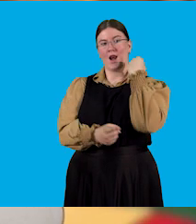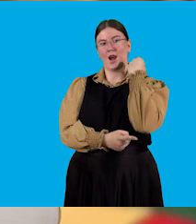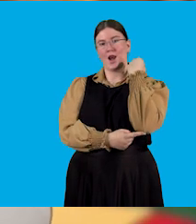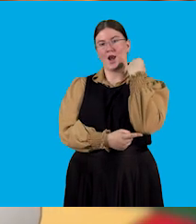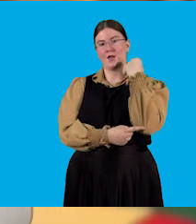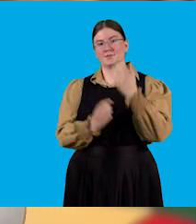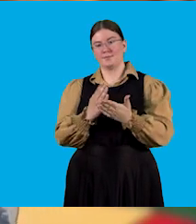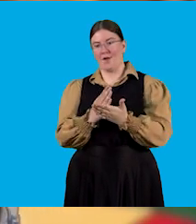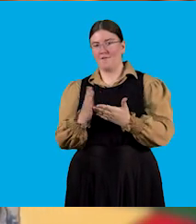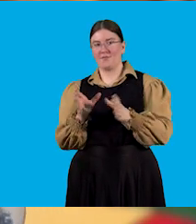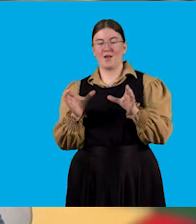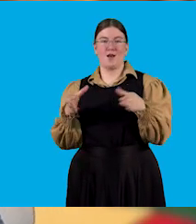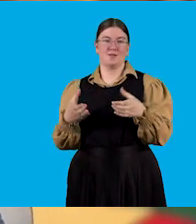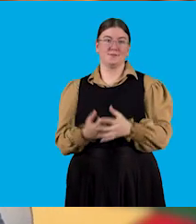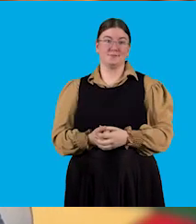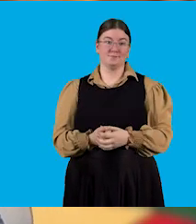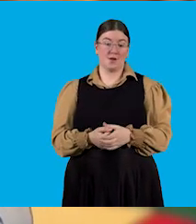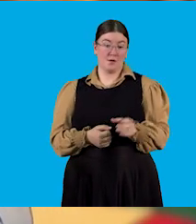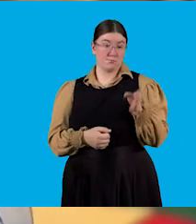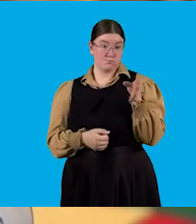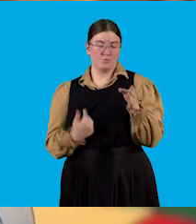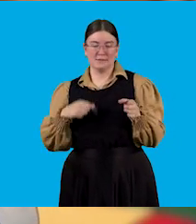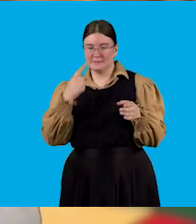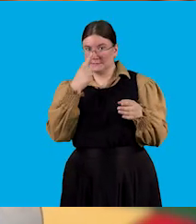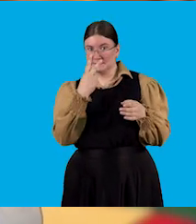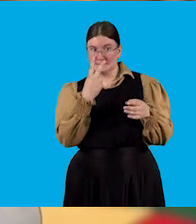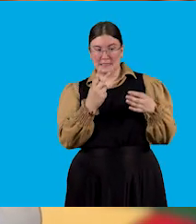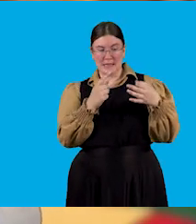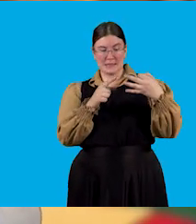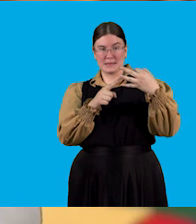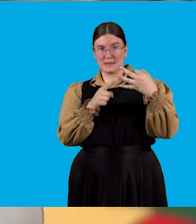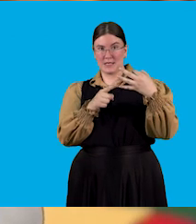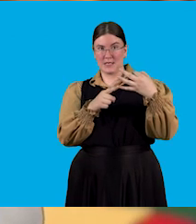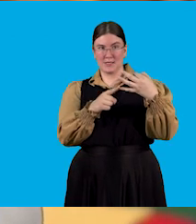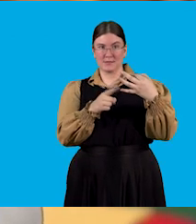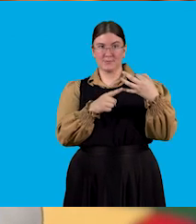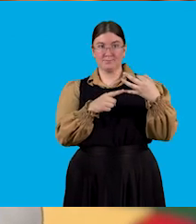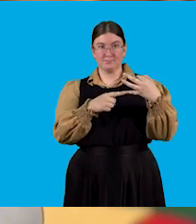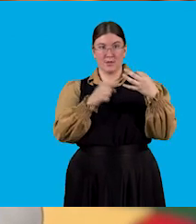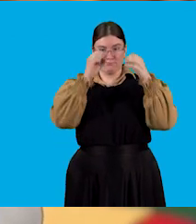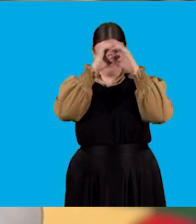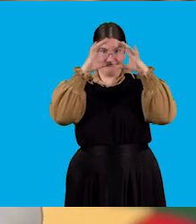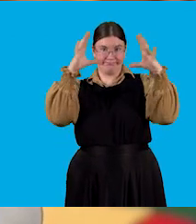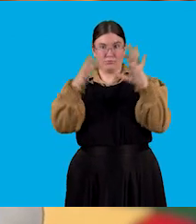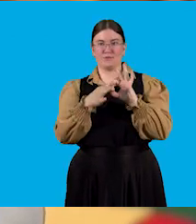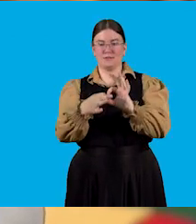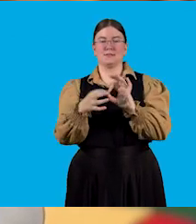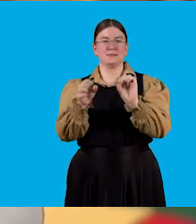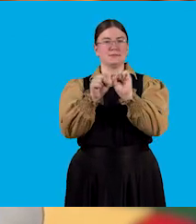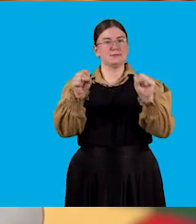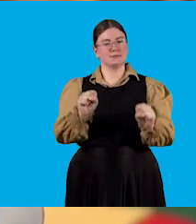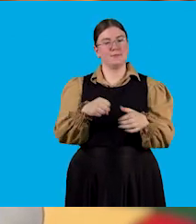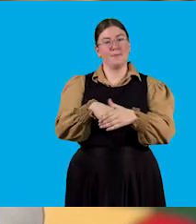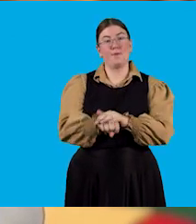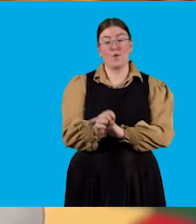the lesson. Here we are going to be looking at the third concept that is related to this system. We will be